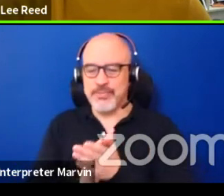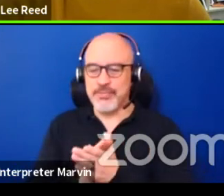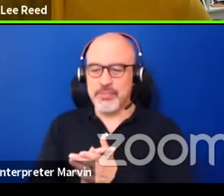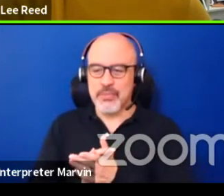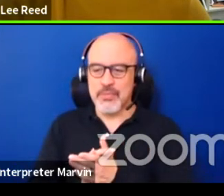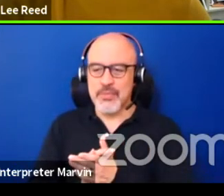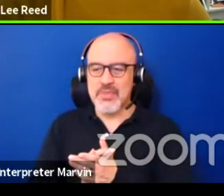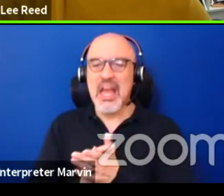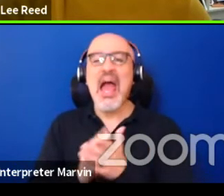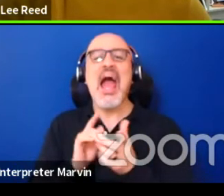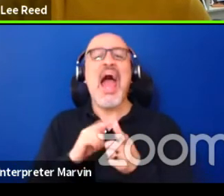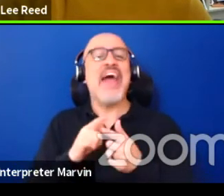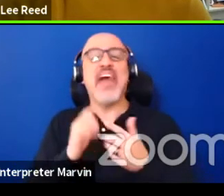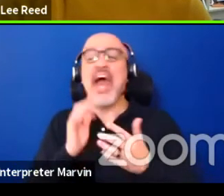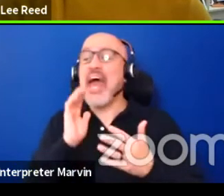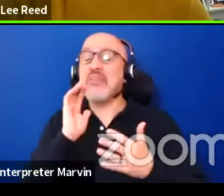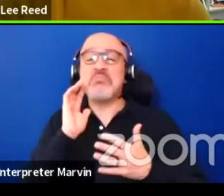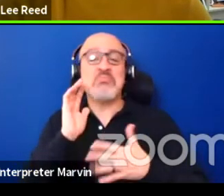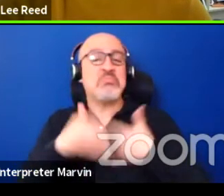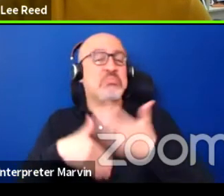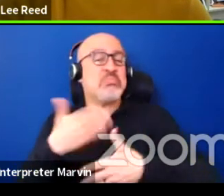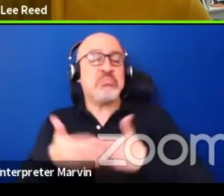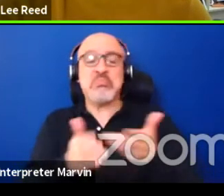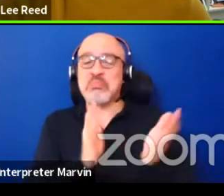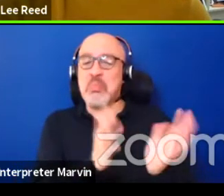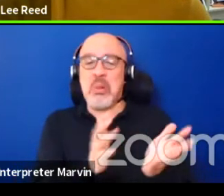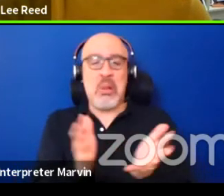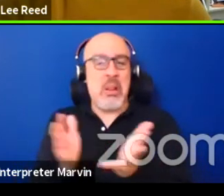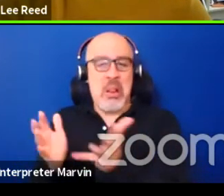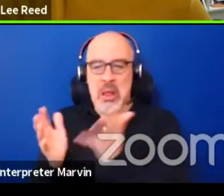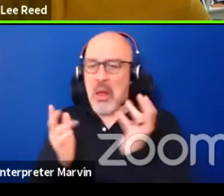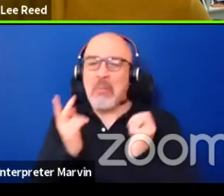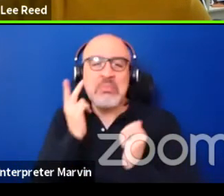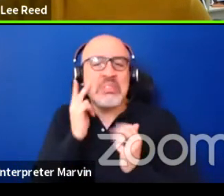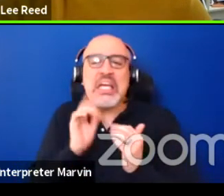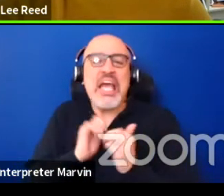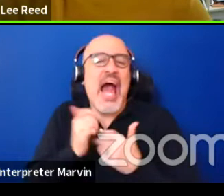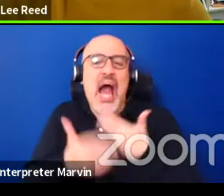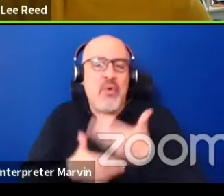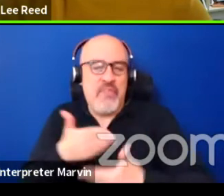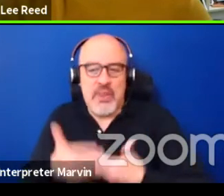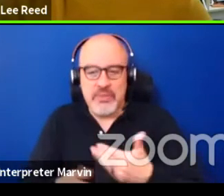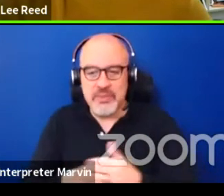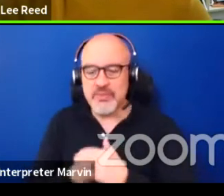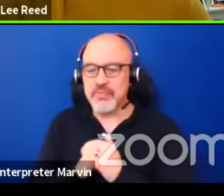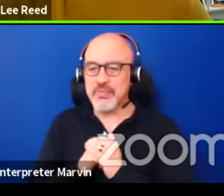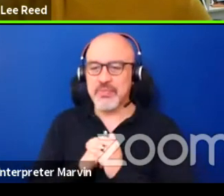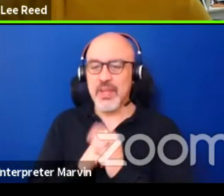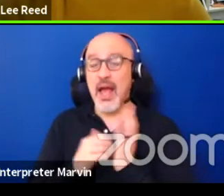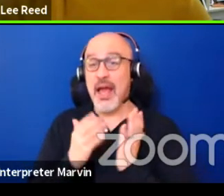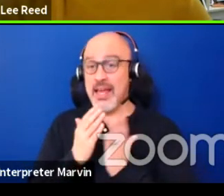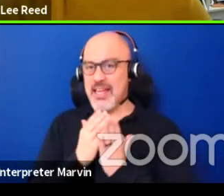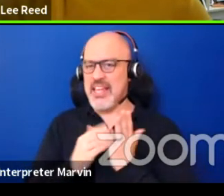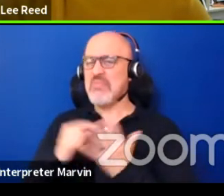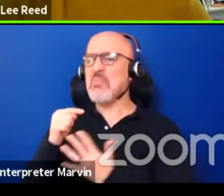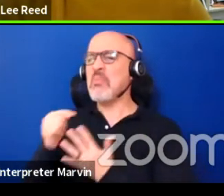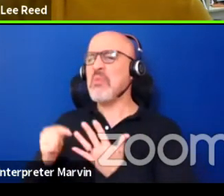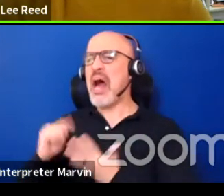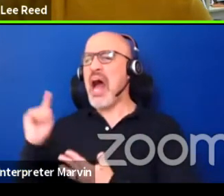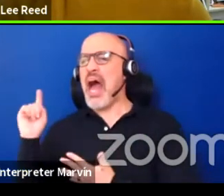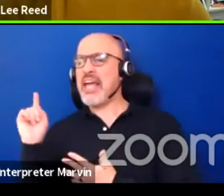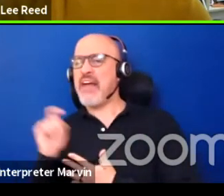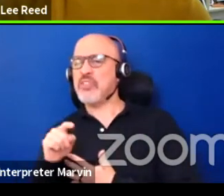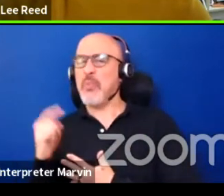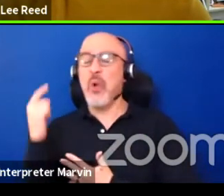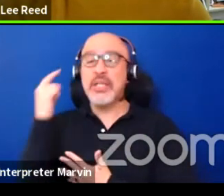then we'll let the conversation kind of go the way that it goes. I've got some questions in mind